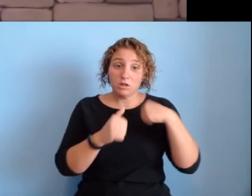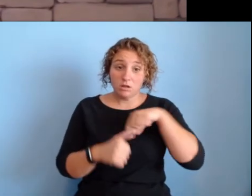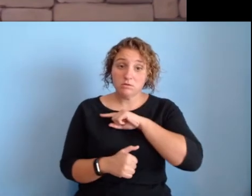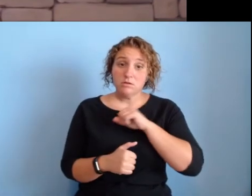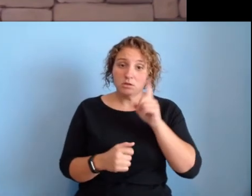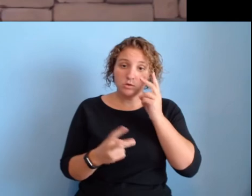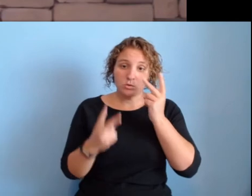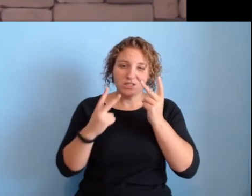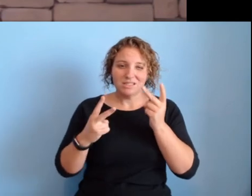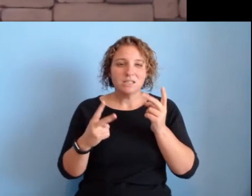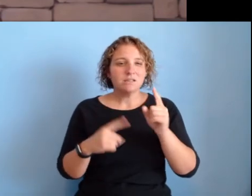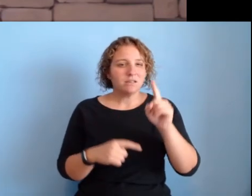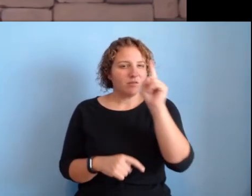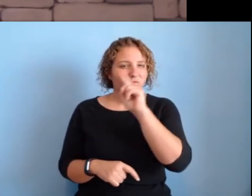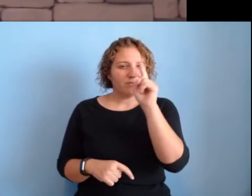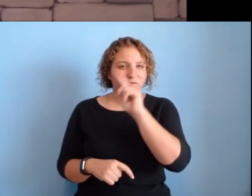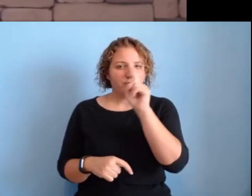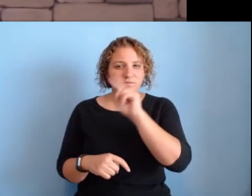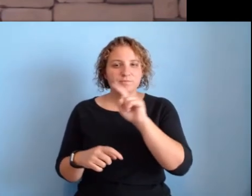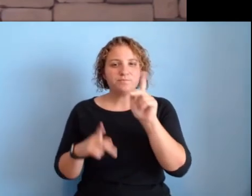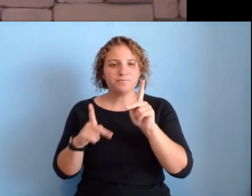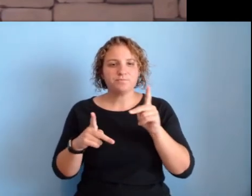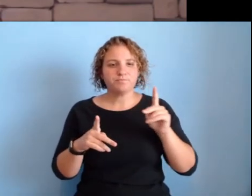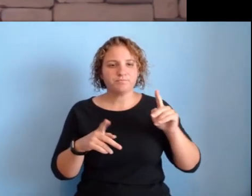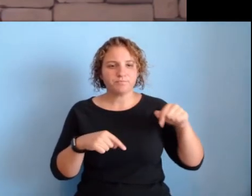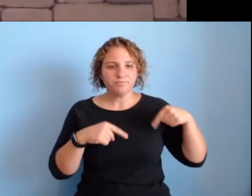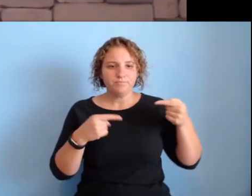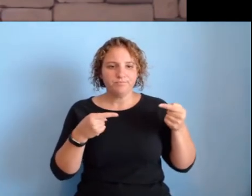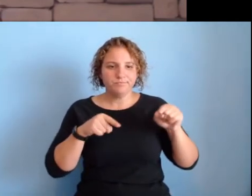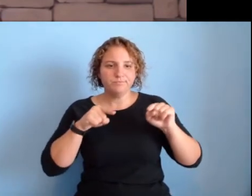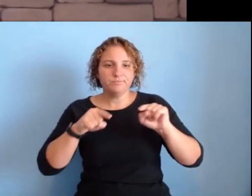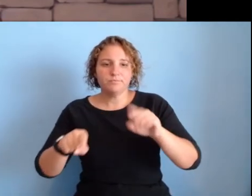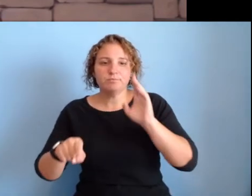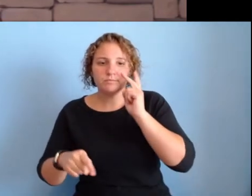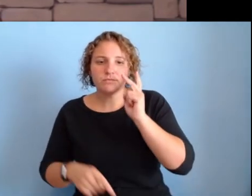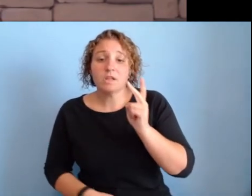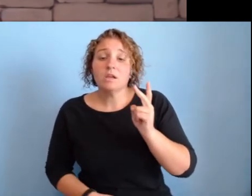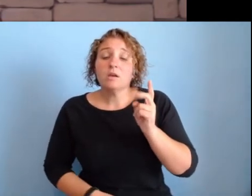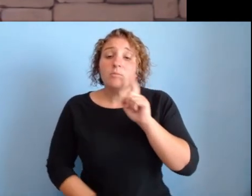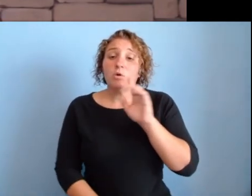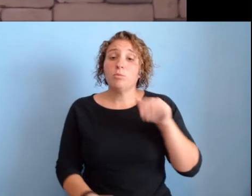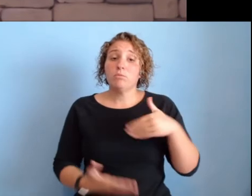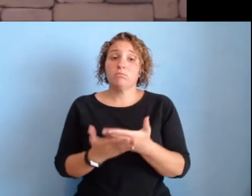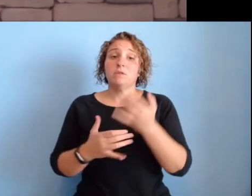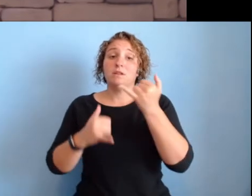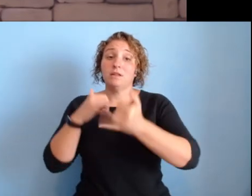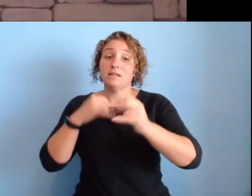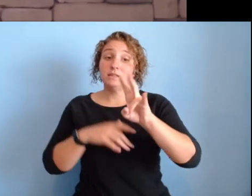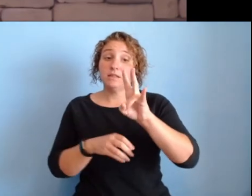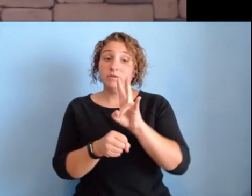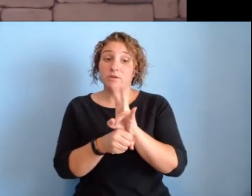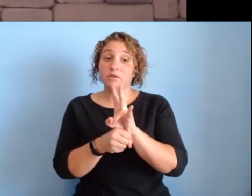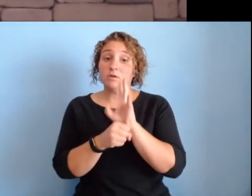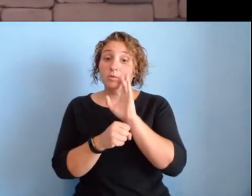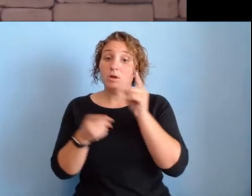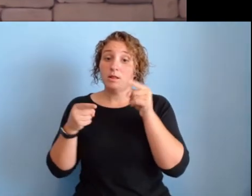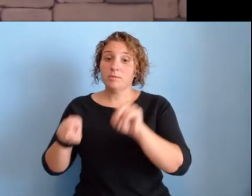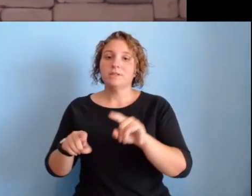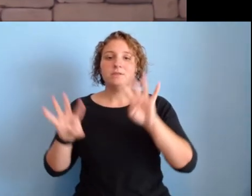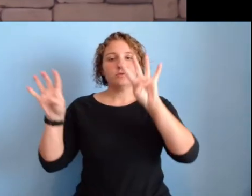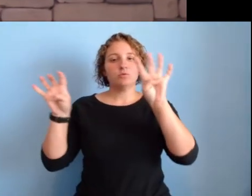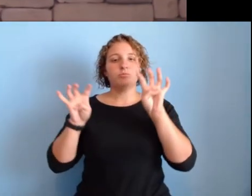we have seen some of this over the history of the world, but it will come to its full culmination in this final seven years. Mystery Babylon the